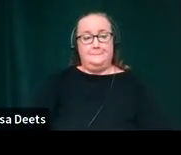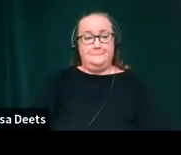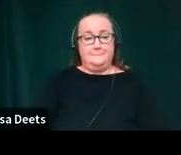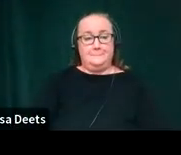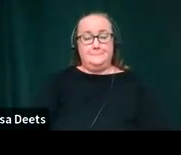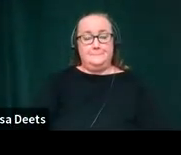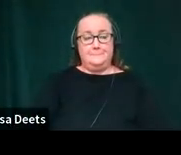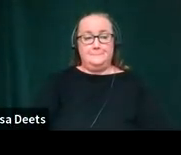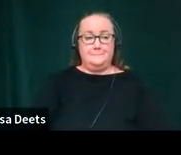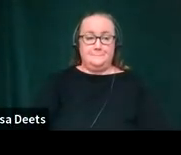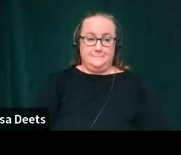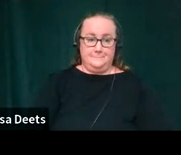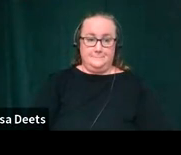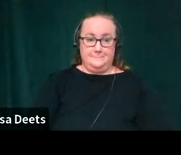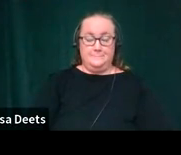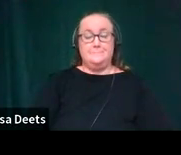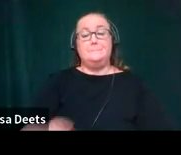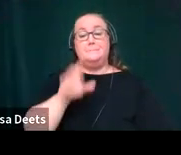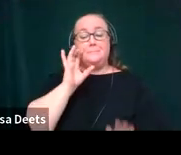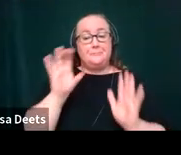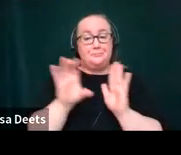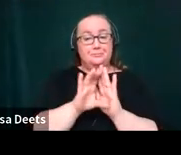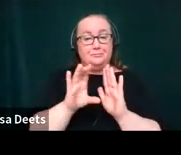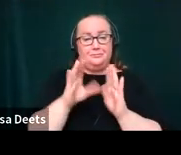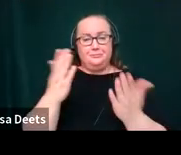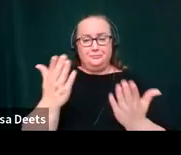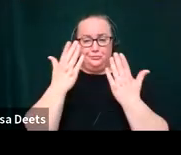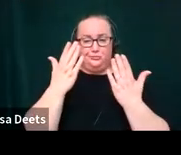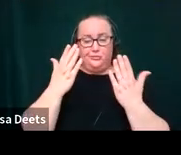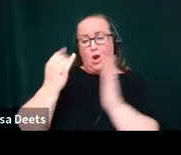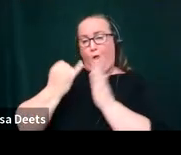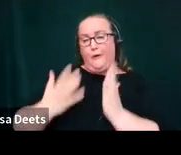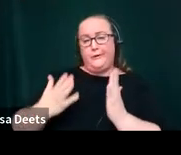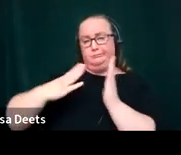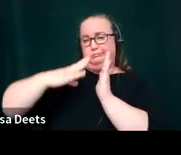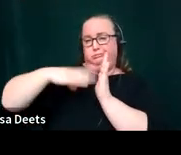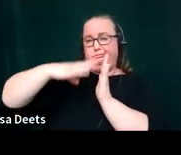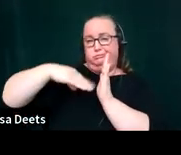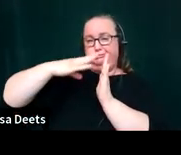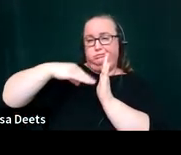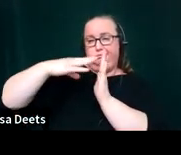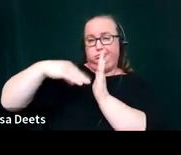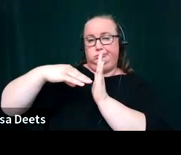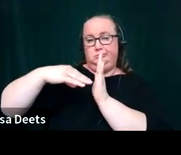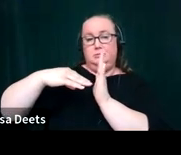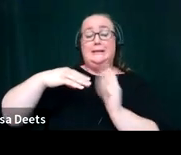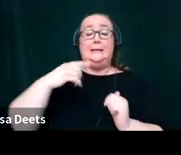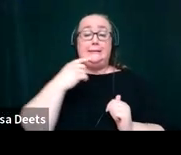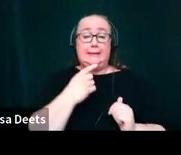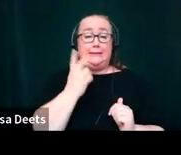This slide shows a close-up of an artist's brush working on a painting, and it says Visions for